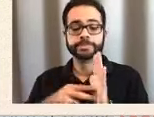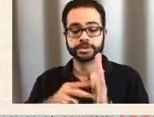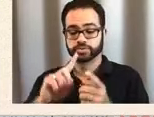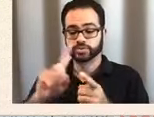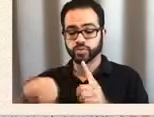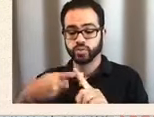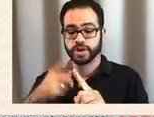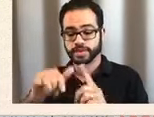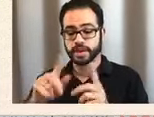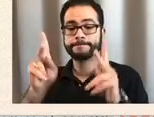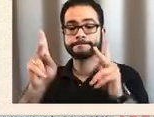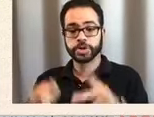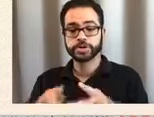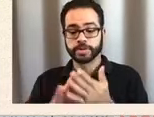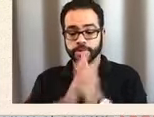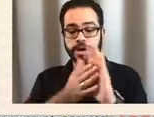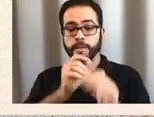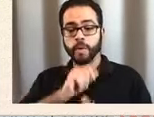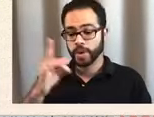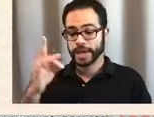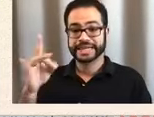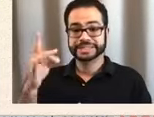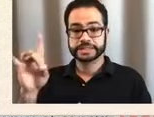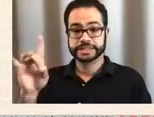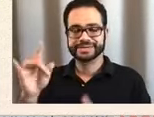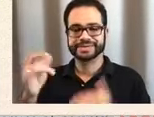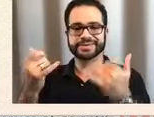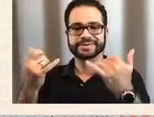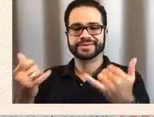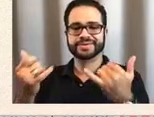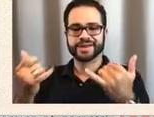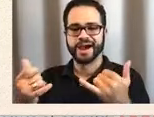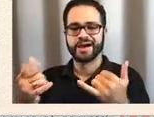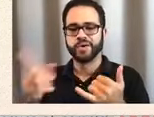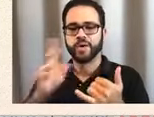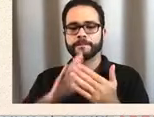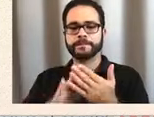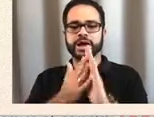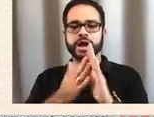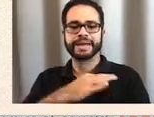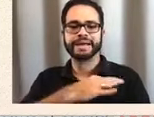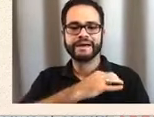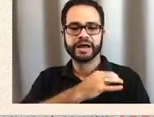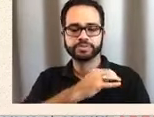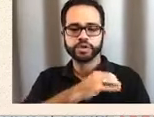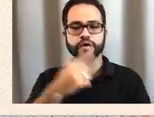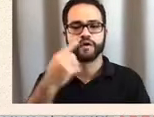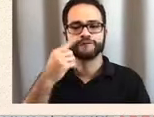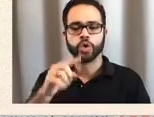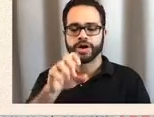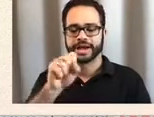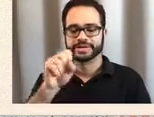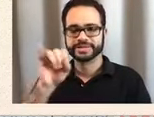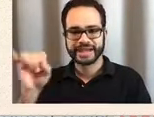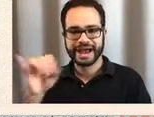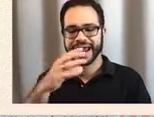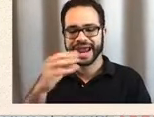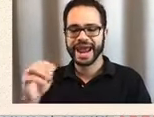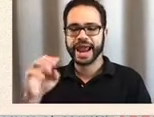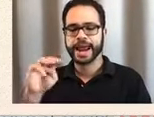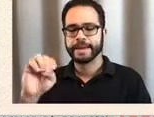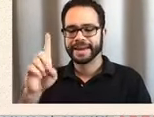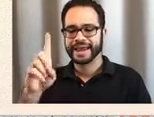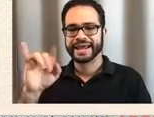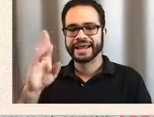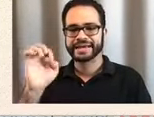18, they would now be eligible for SSI and Medicaid on a financial